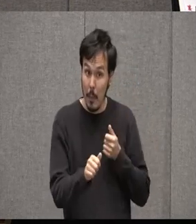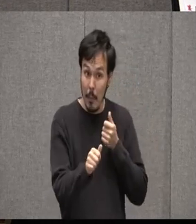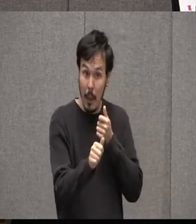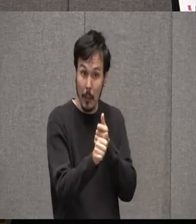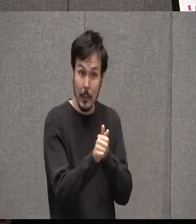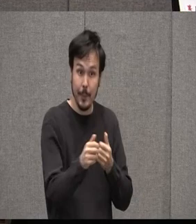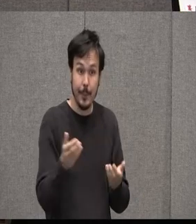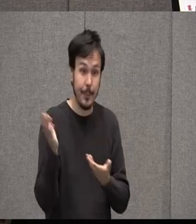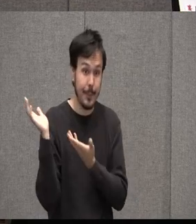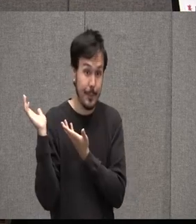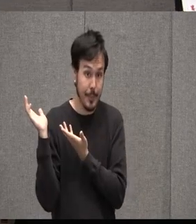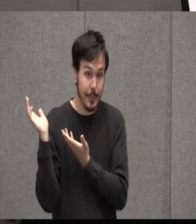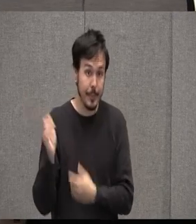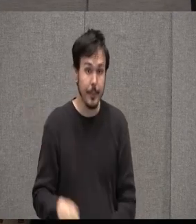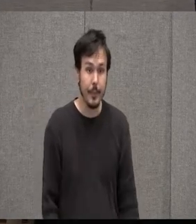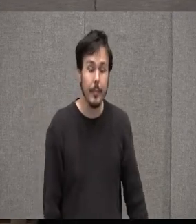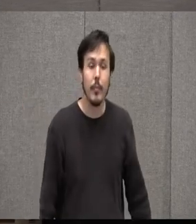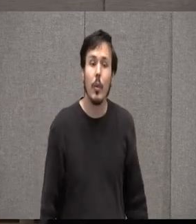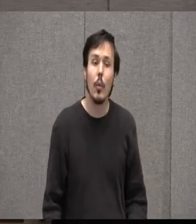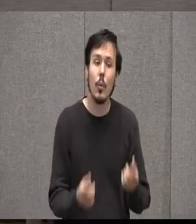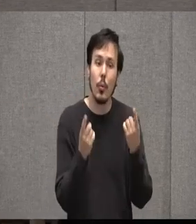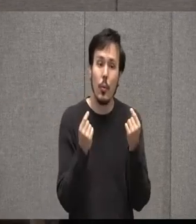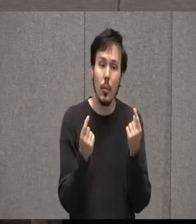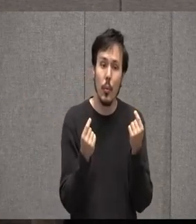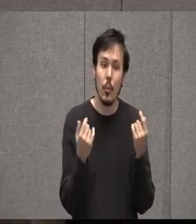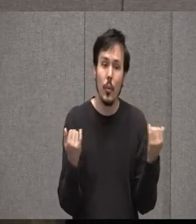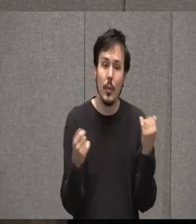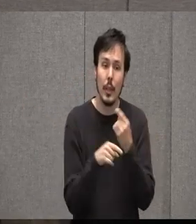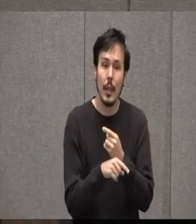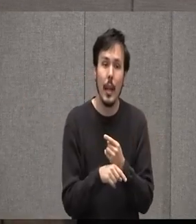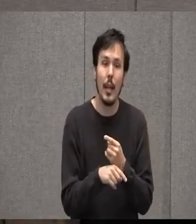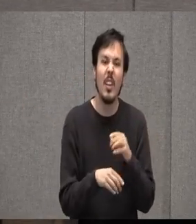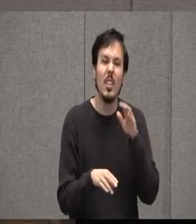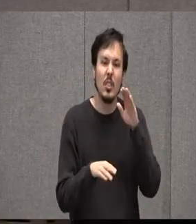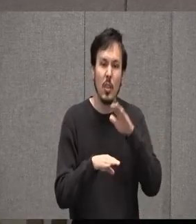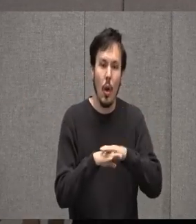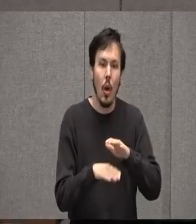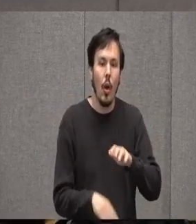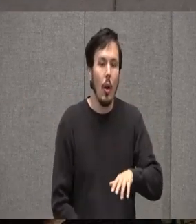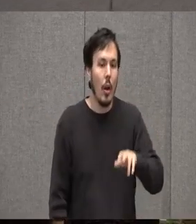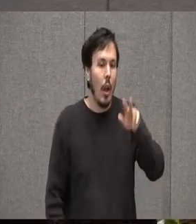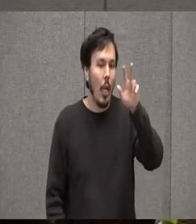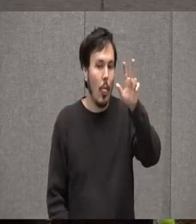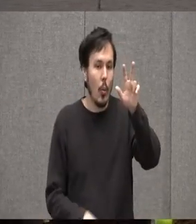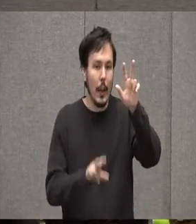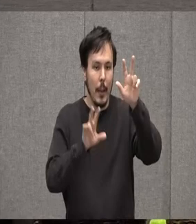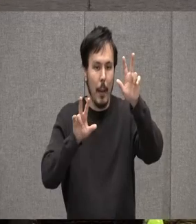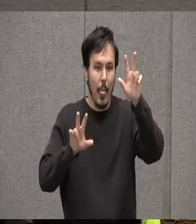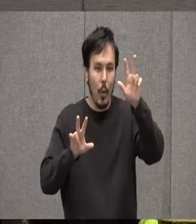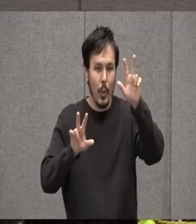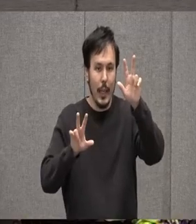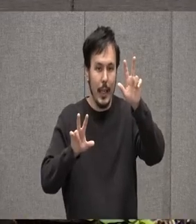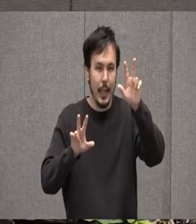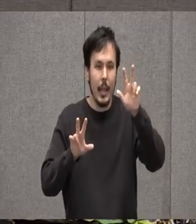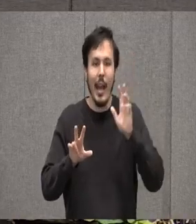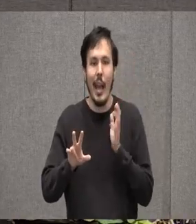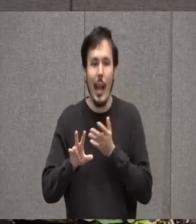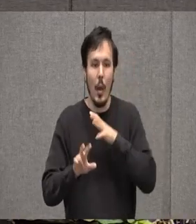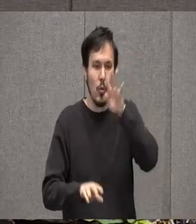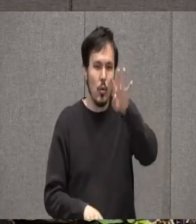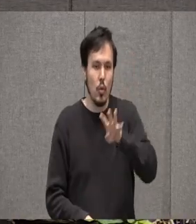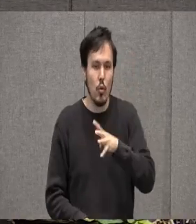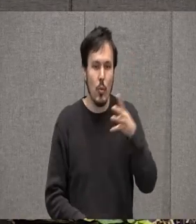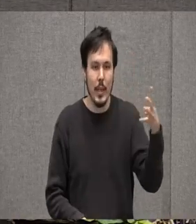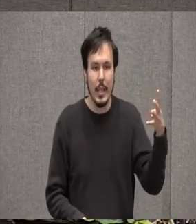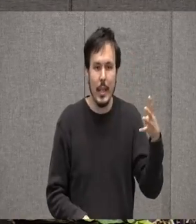the Ken-Ken puzzle that we're going to be working on today is on a 3x3 grid. And I know we've been talking a